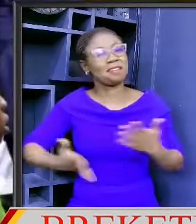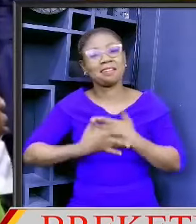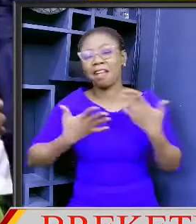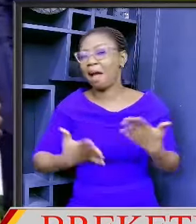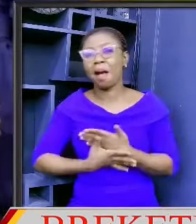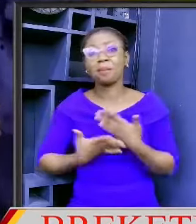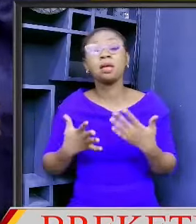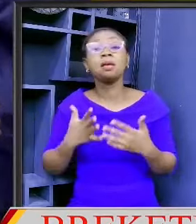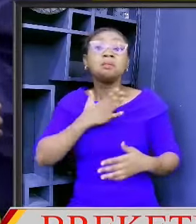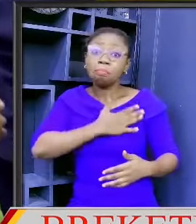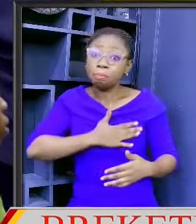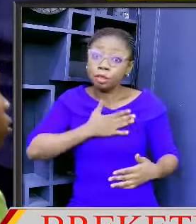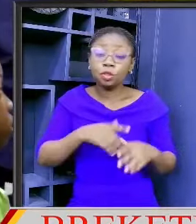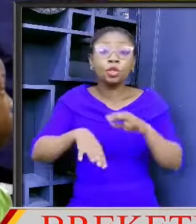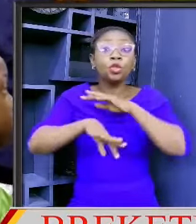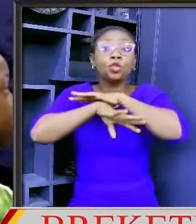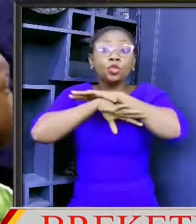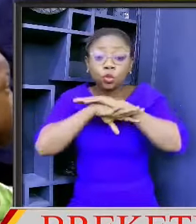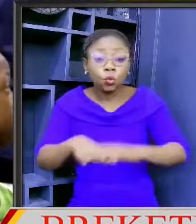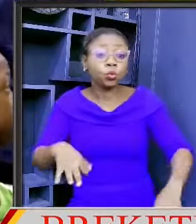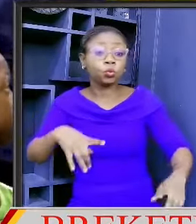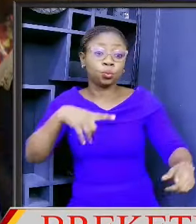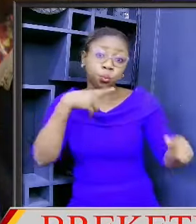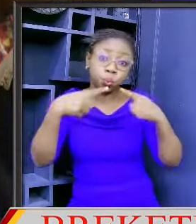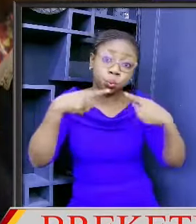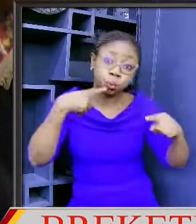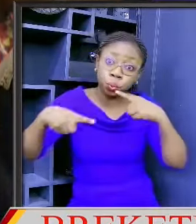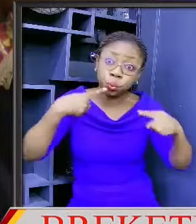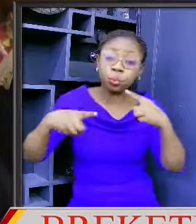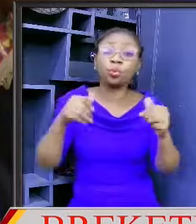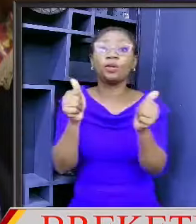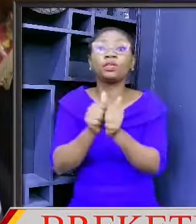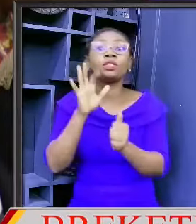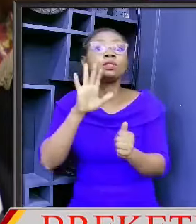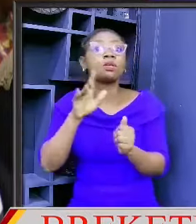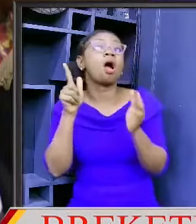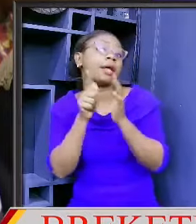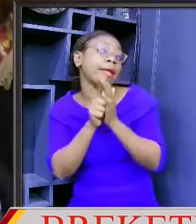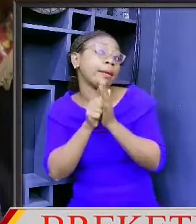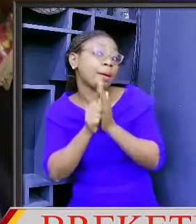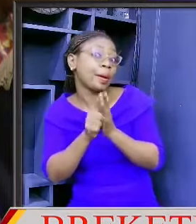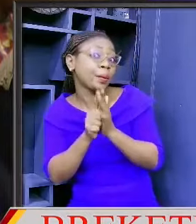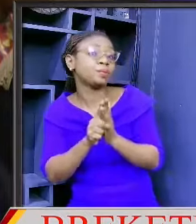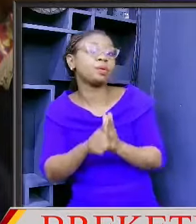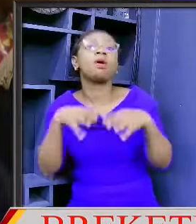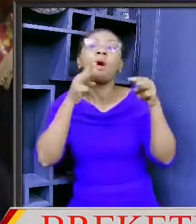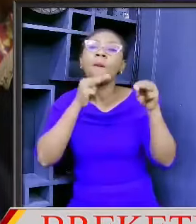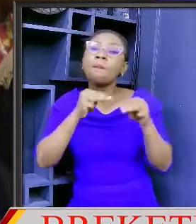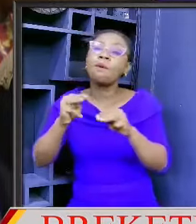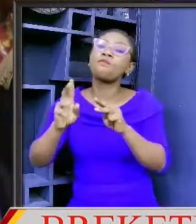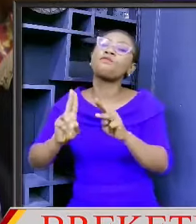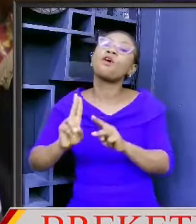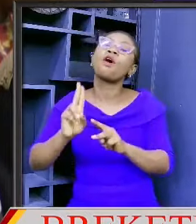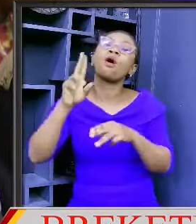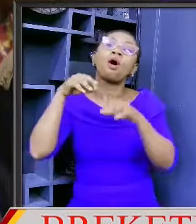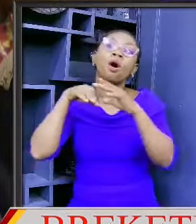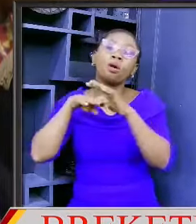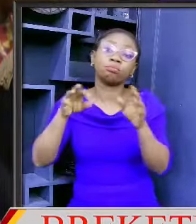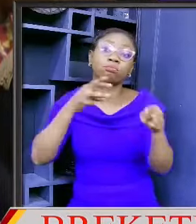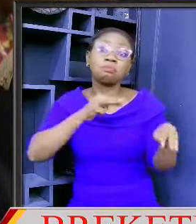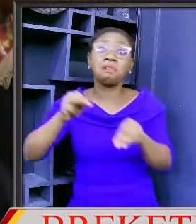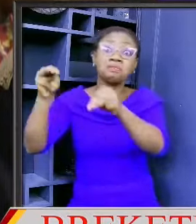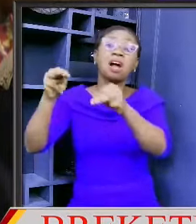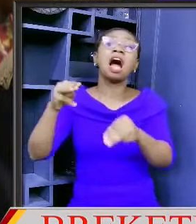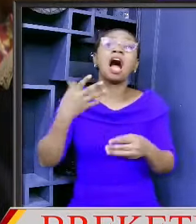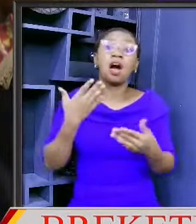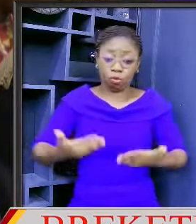worry. No quarrel with your in-laws again. No, sir. I don't quarrel. Move on. I go introduce you to people. People like Chef Fatima. Yes, sir. People